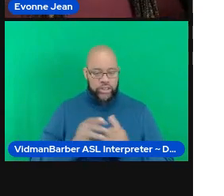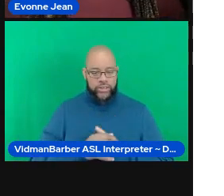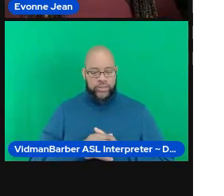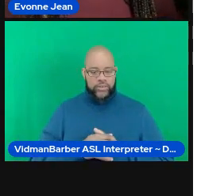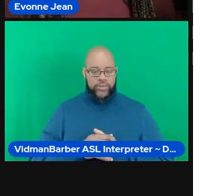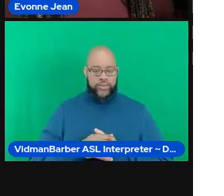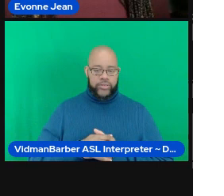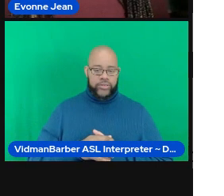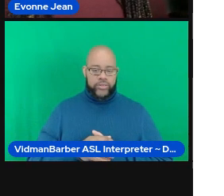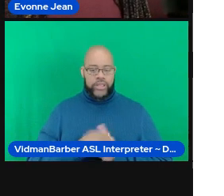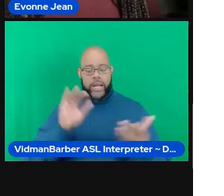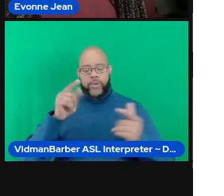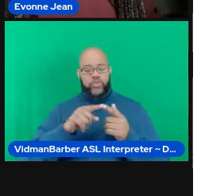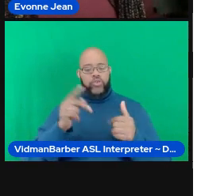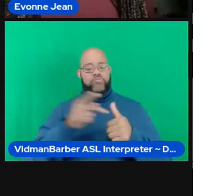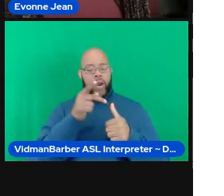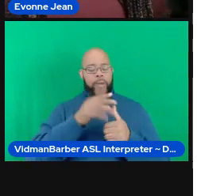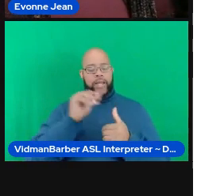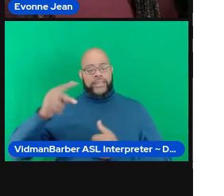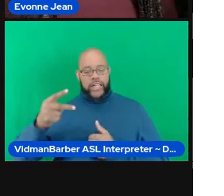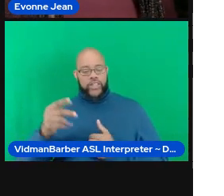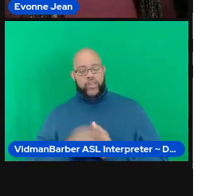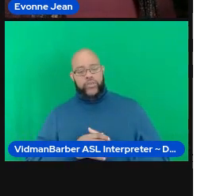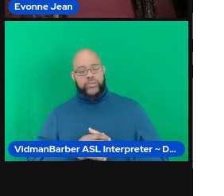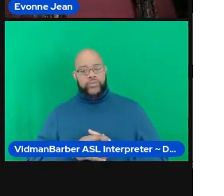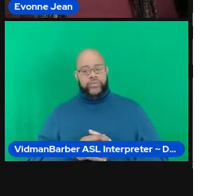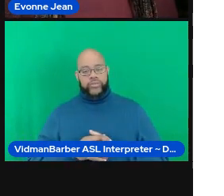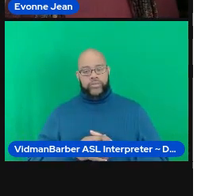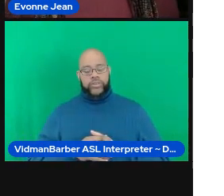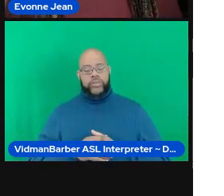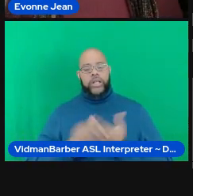compared to primary infection compared to our wild-type controls.